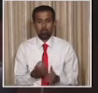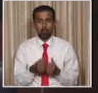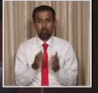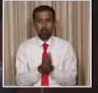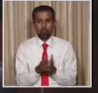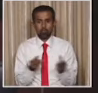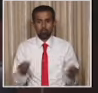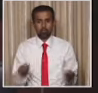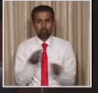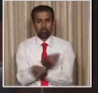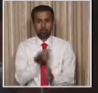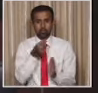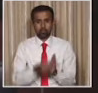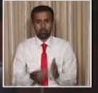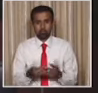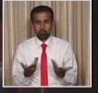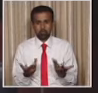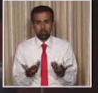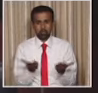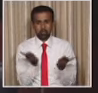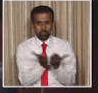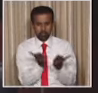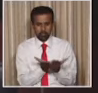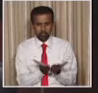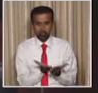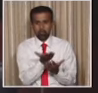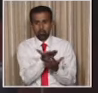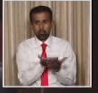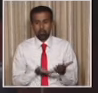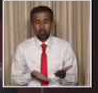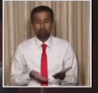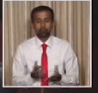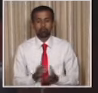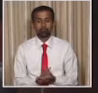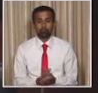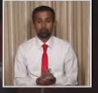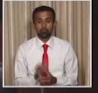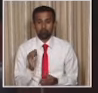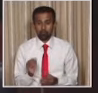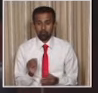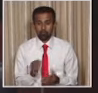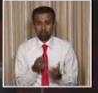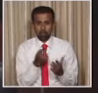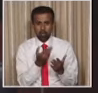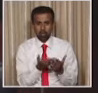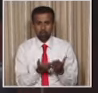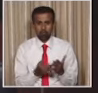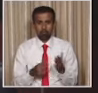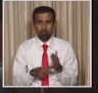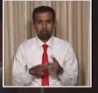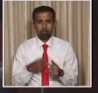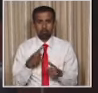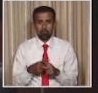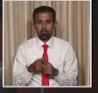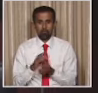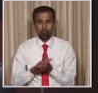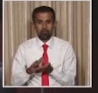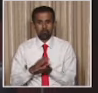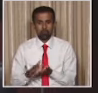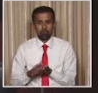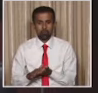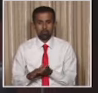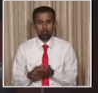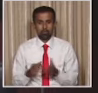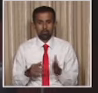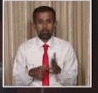of the significant things in that FTA is that the concessions, the duty-free concessions, come starting from the